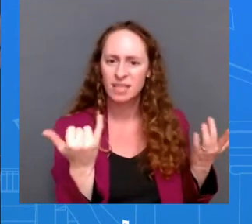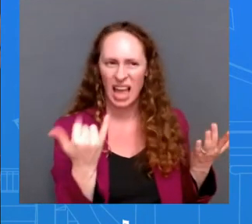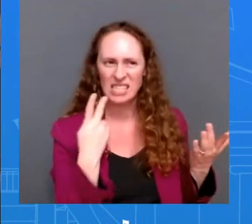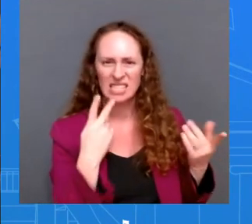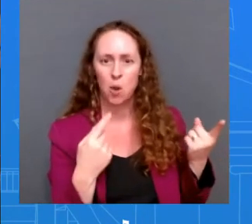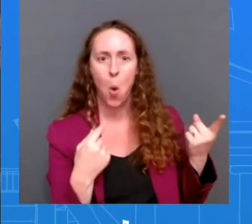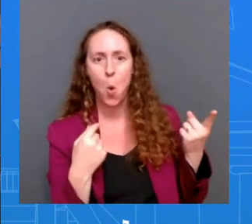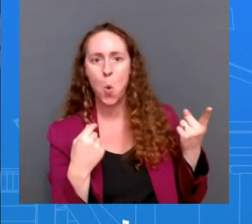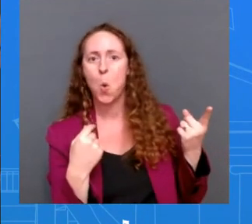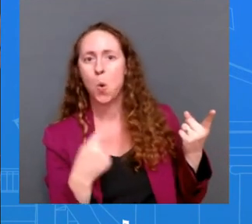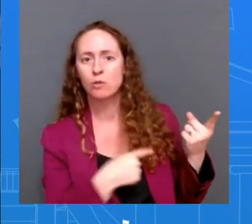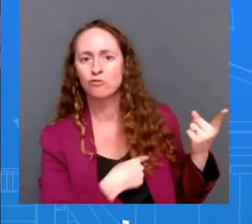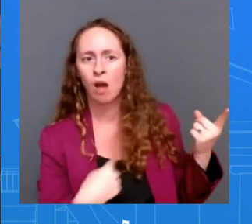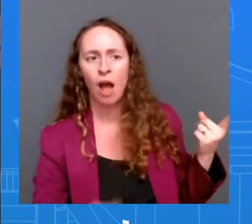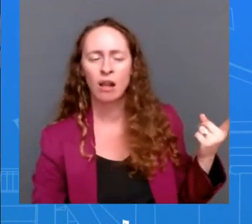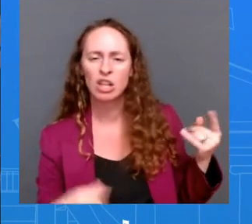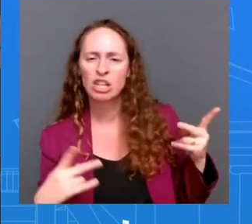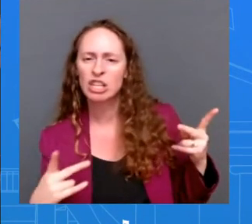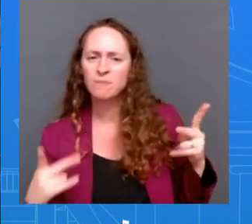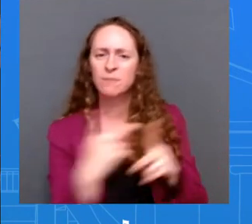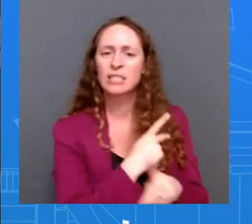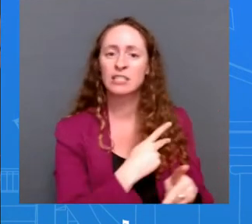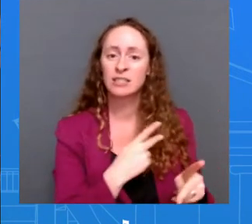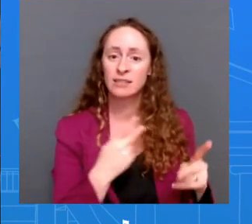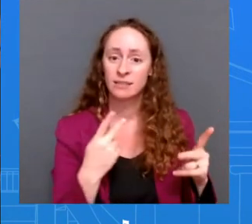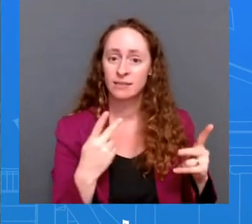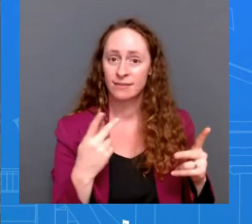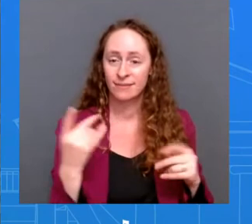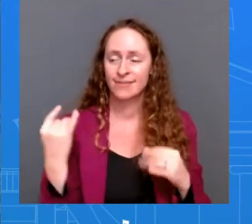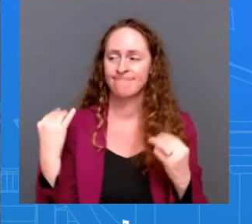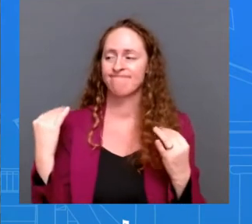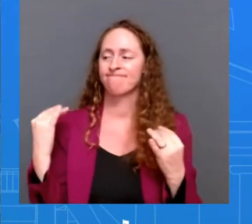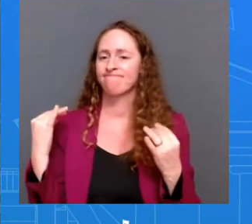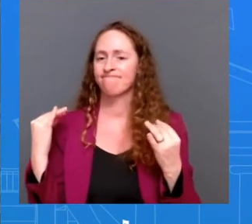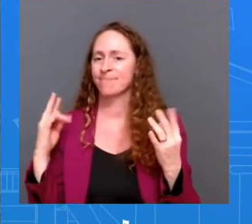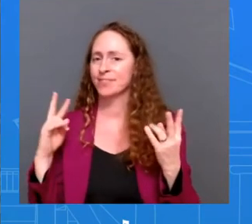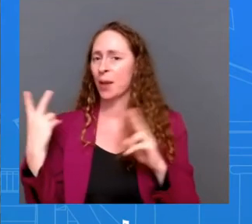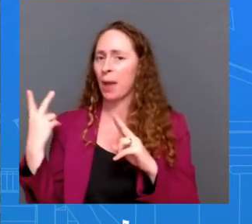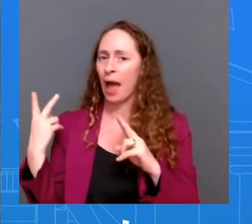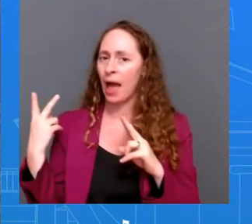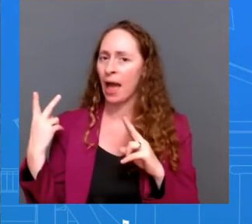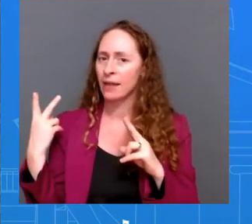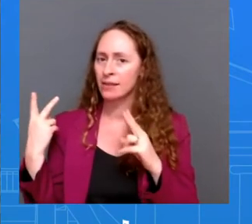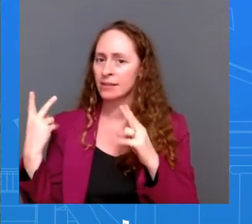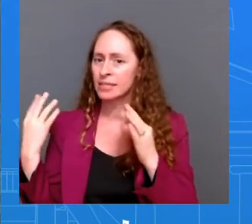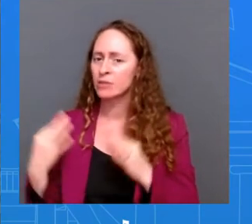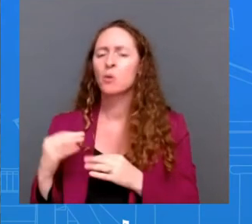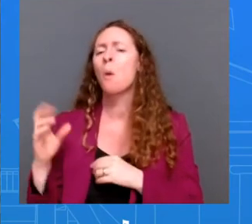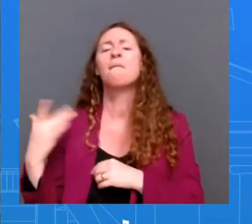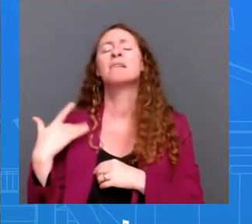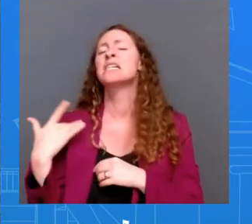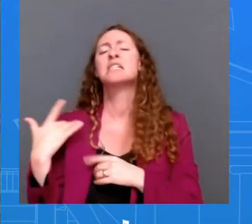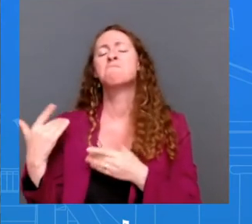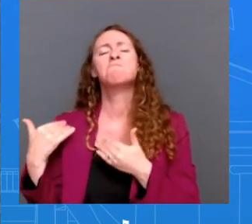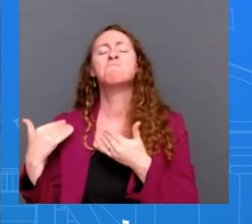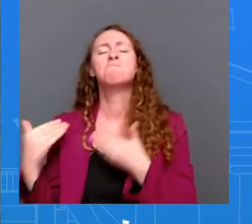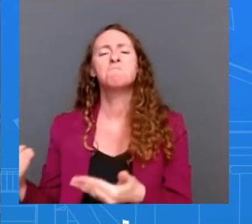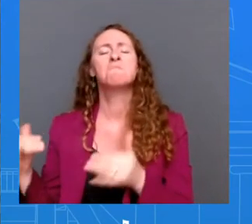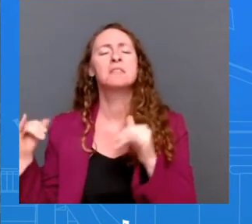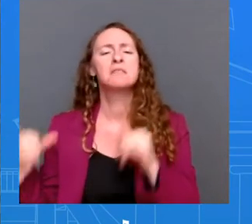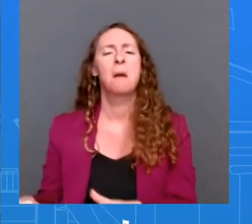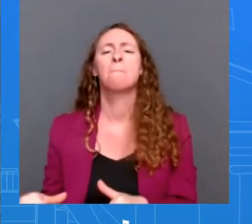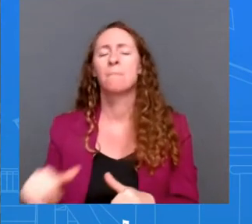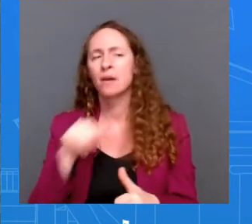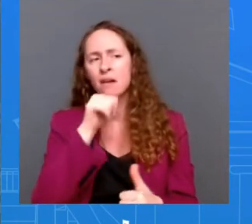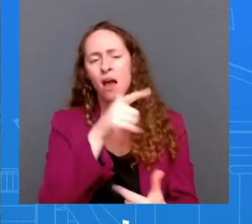on the tariffs at all, or does the White House see those as two separate issues? I'm not going to go into any detail of the